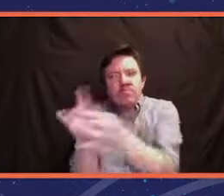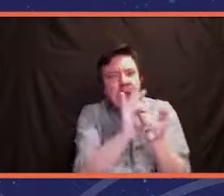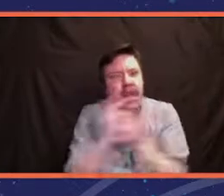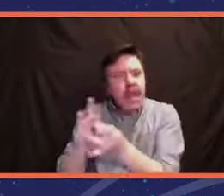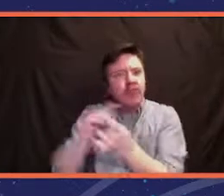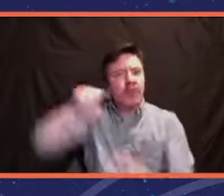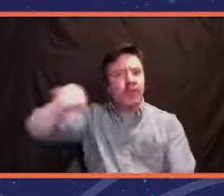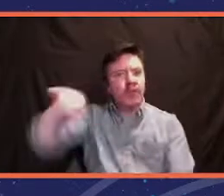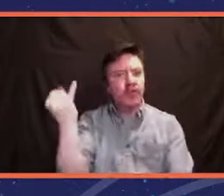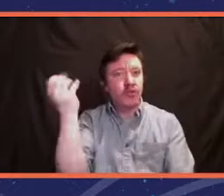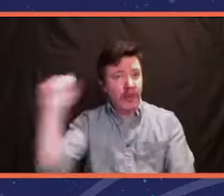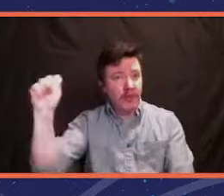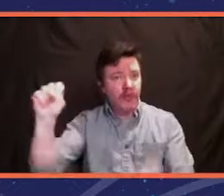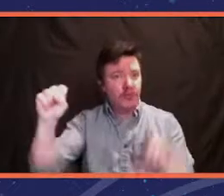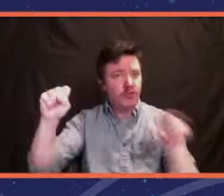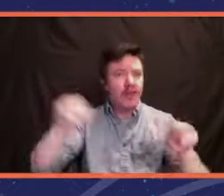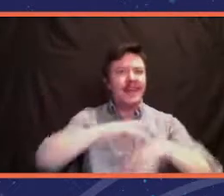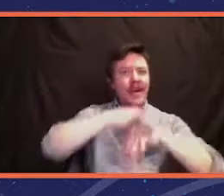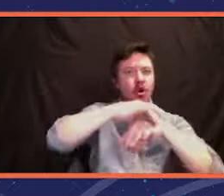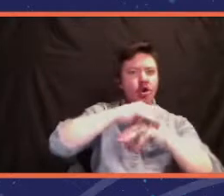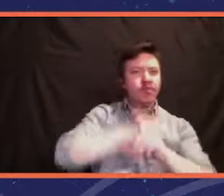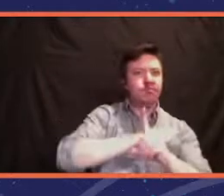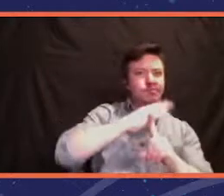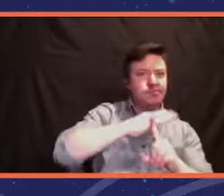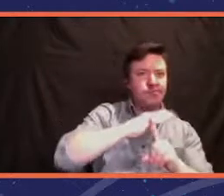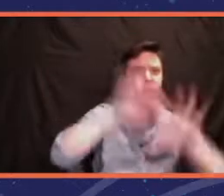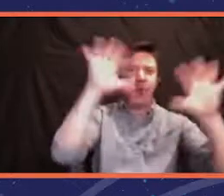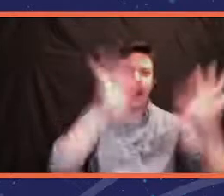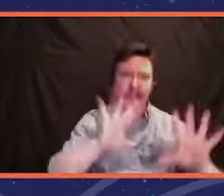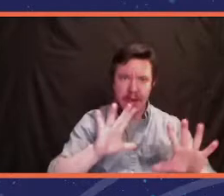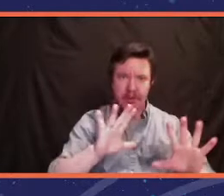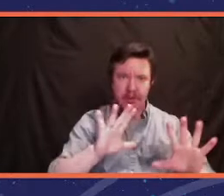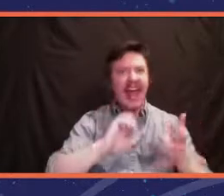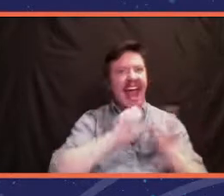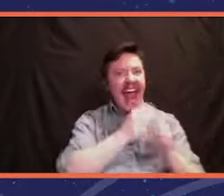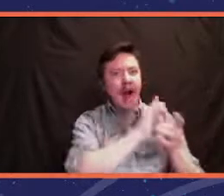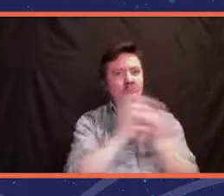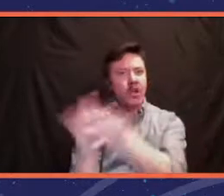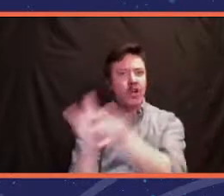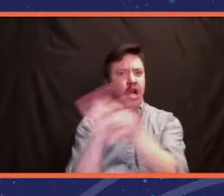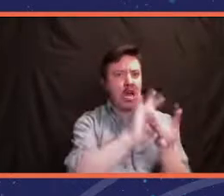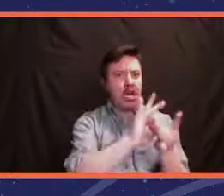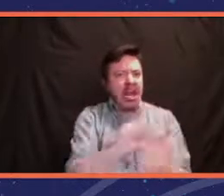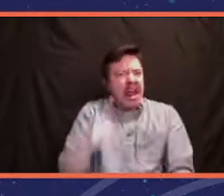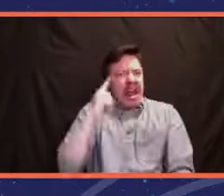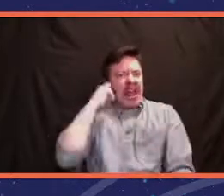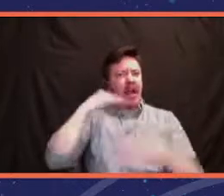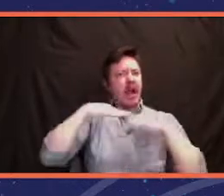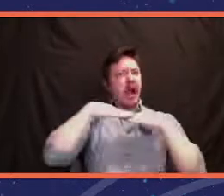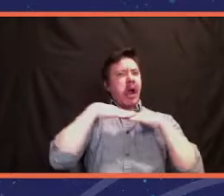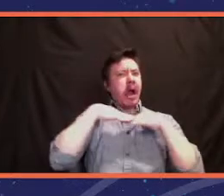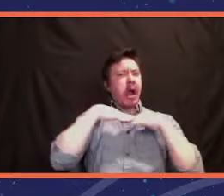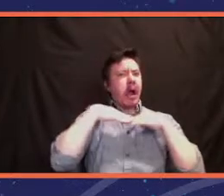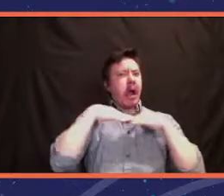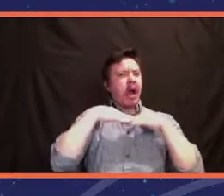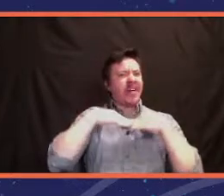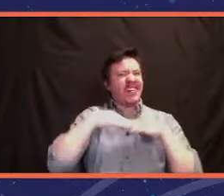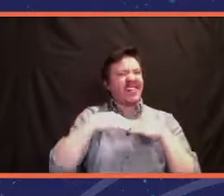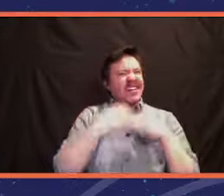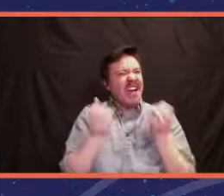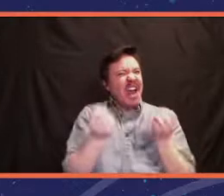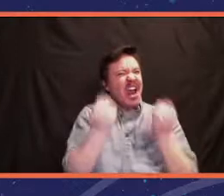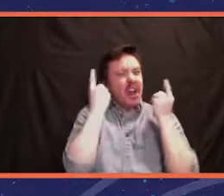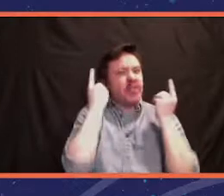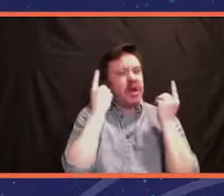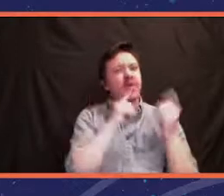environment and how they're all interwoven. I think I kind of understood that in a general sense, and also just from working